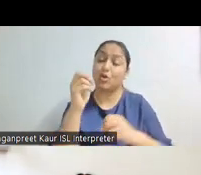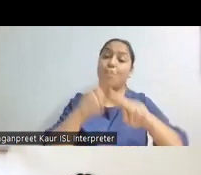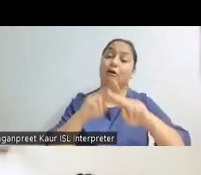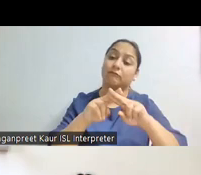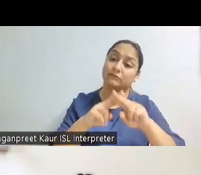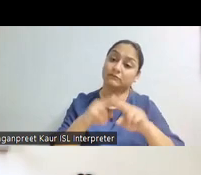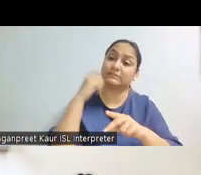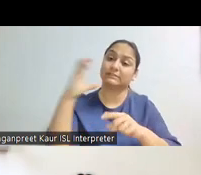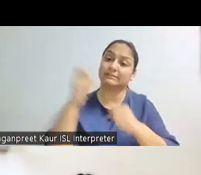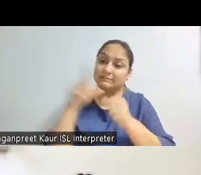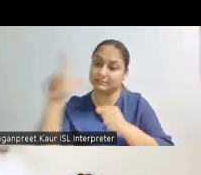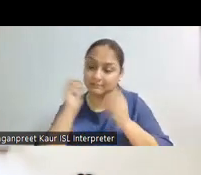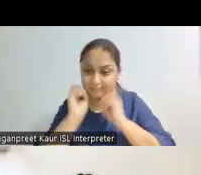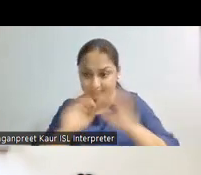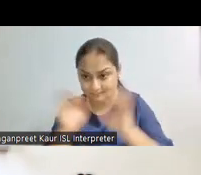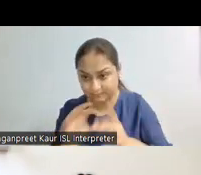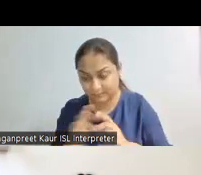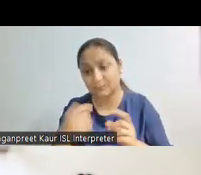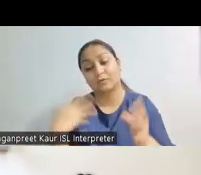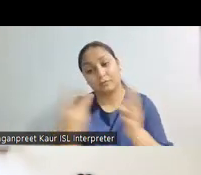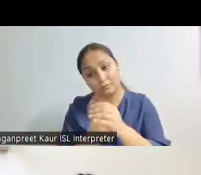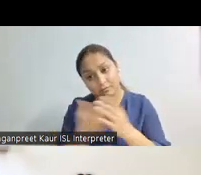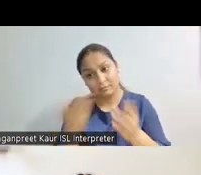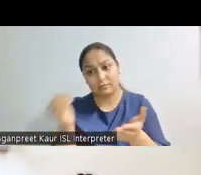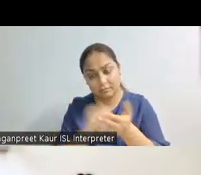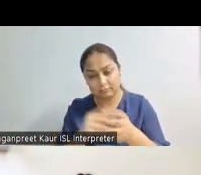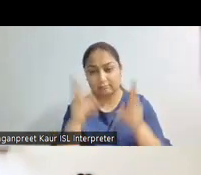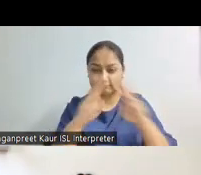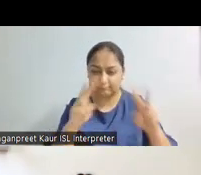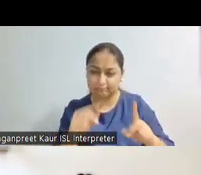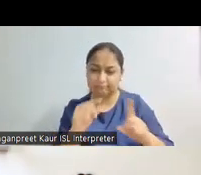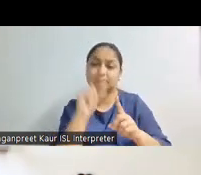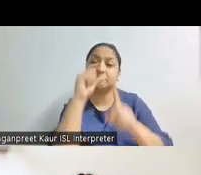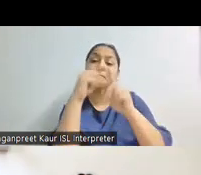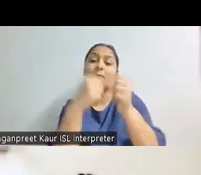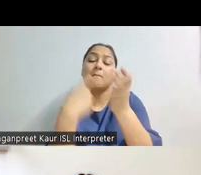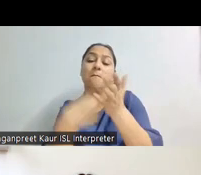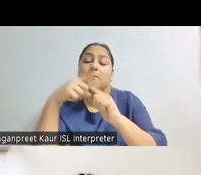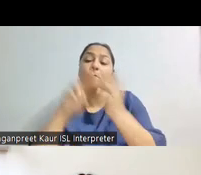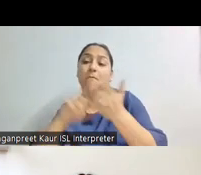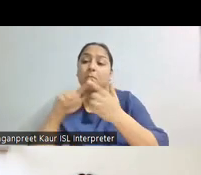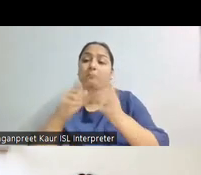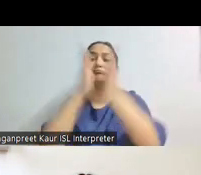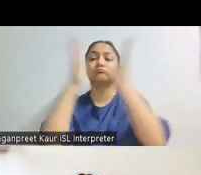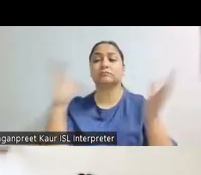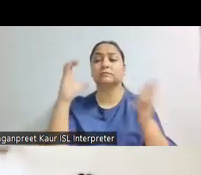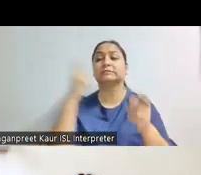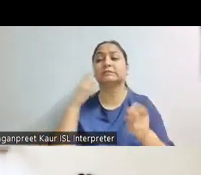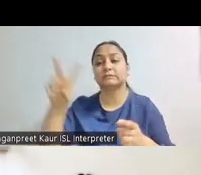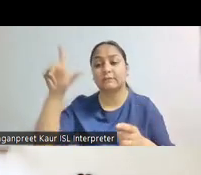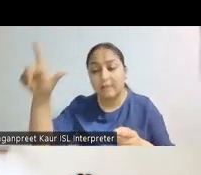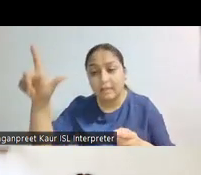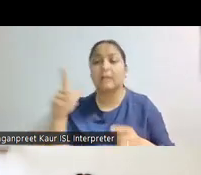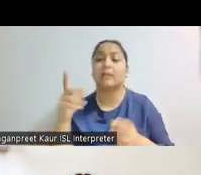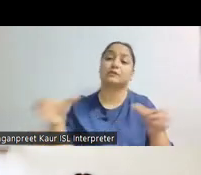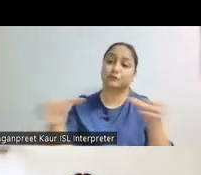to those. We also then identified partners from the huge database of civil society organizations that